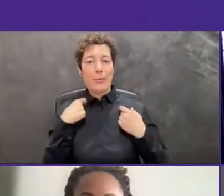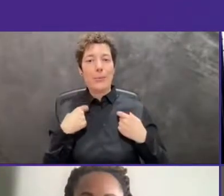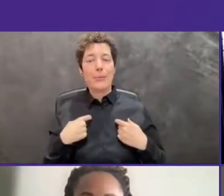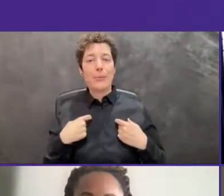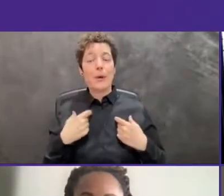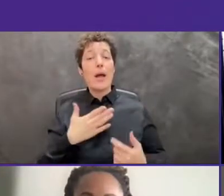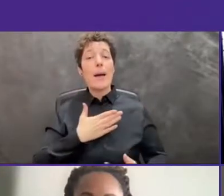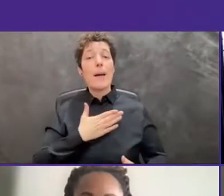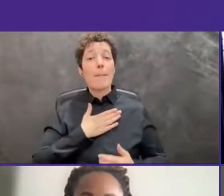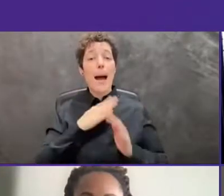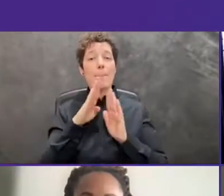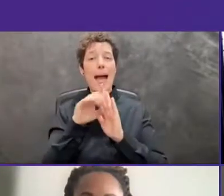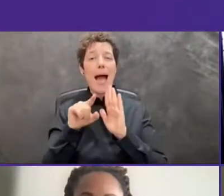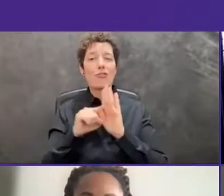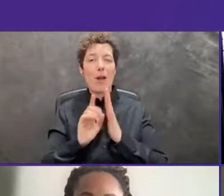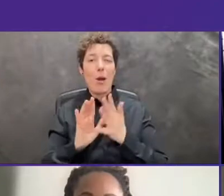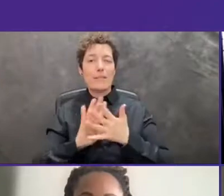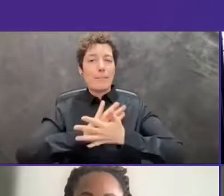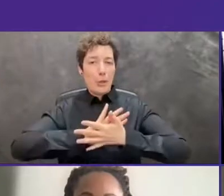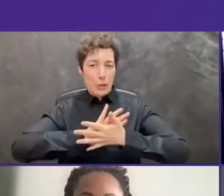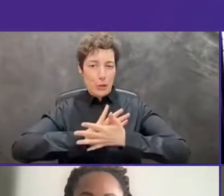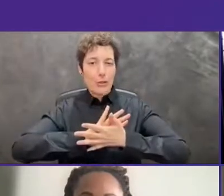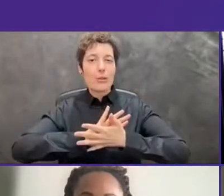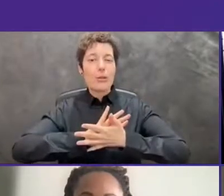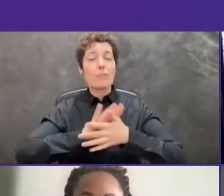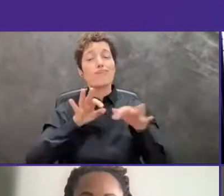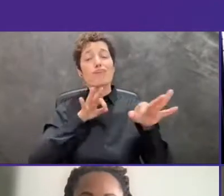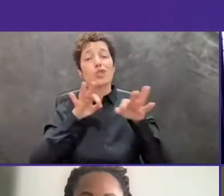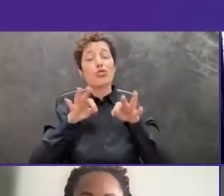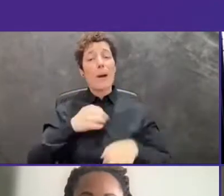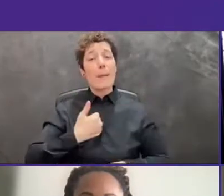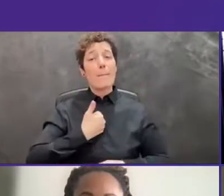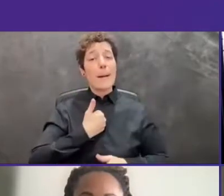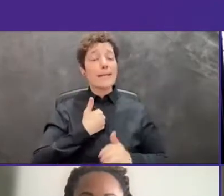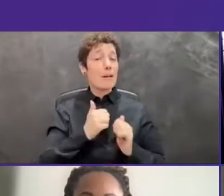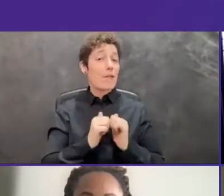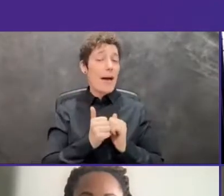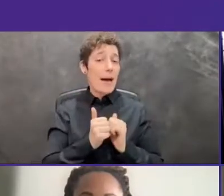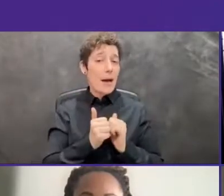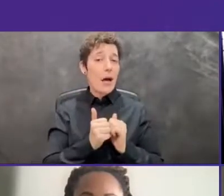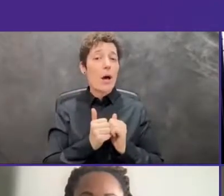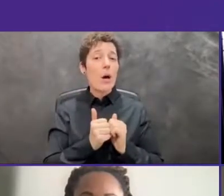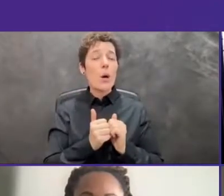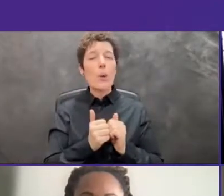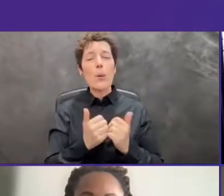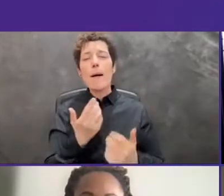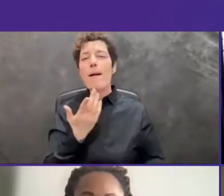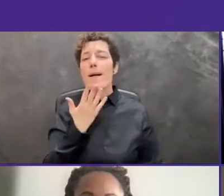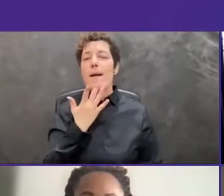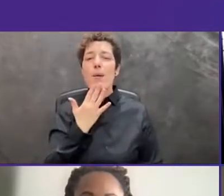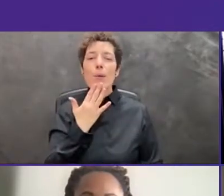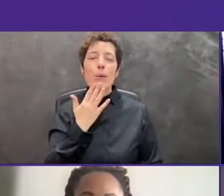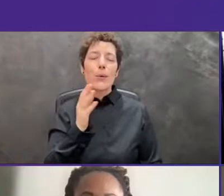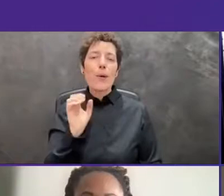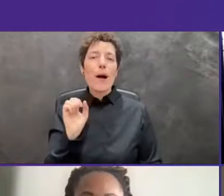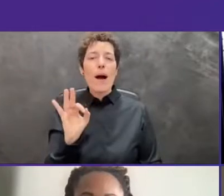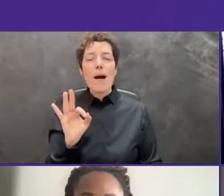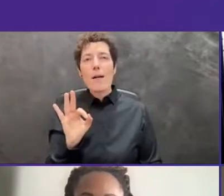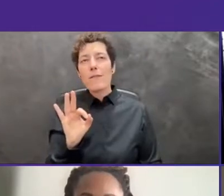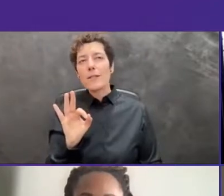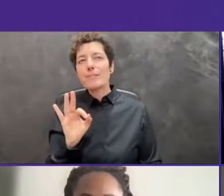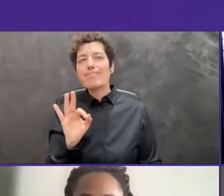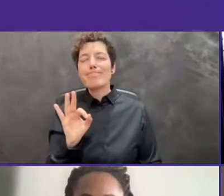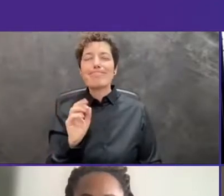is blurred. I would describe myself as the color of